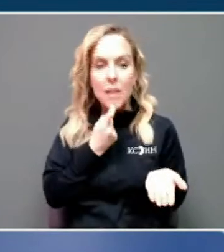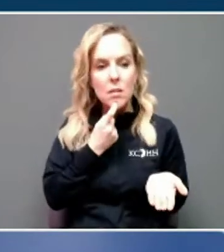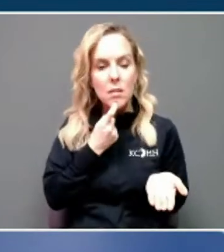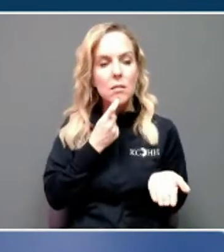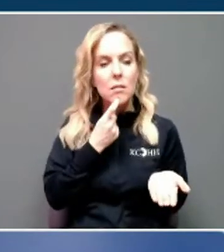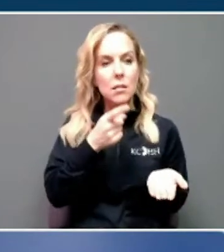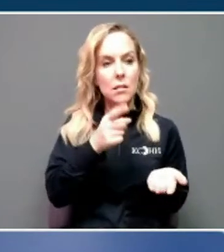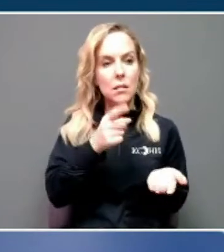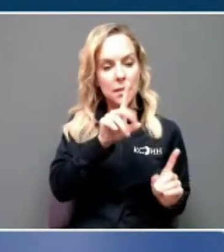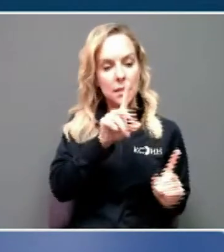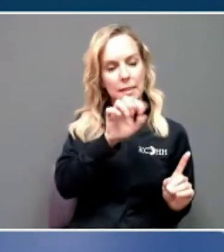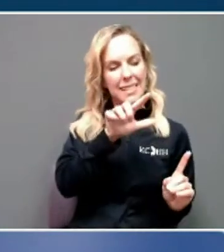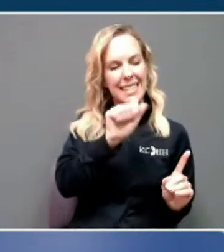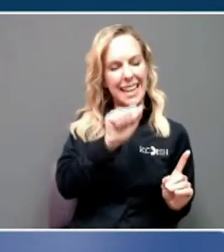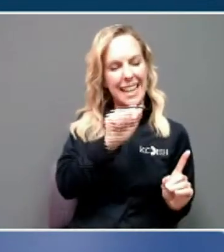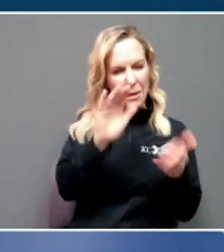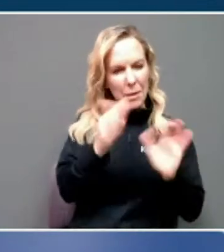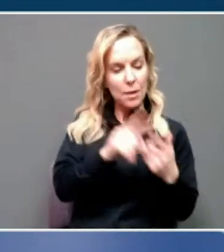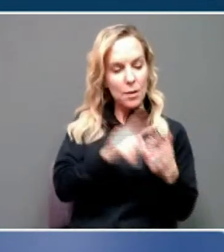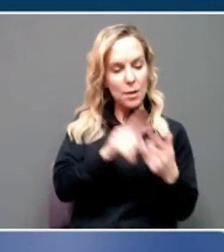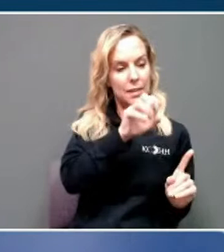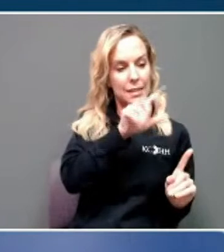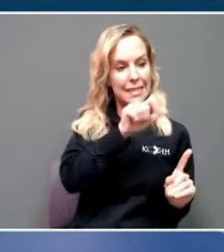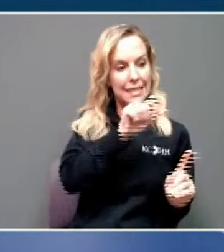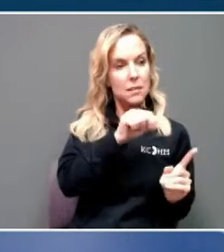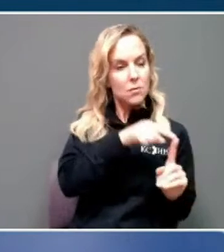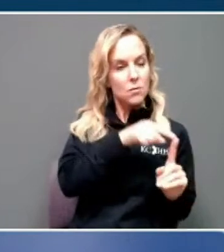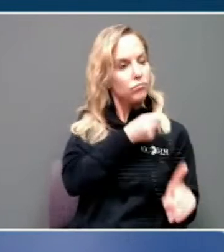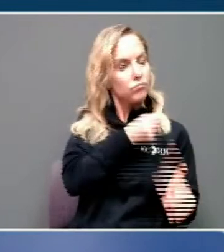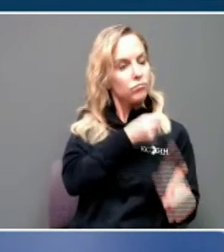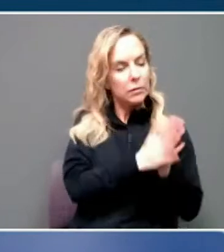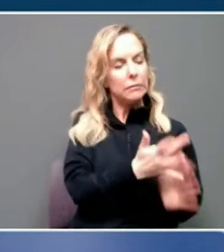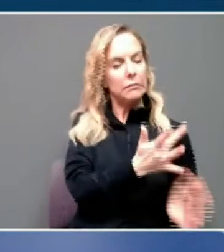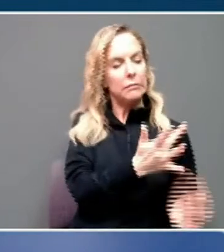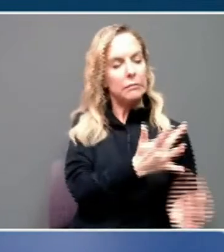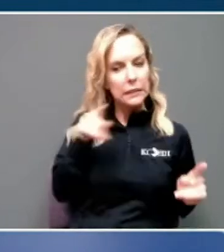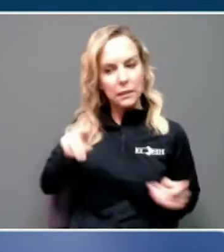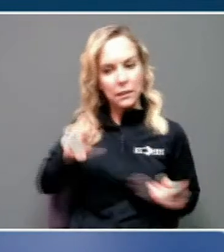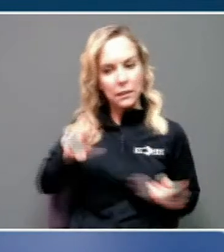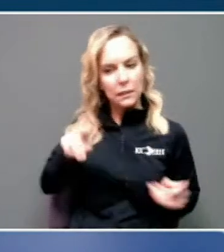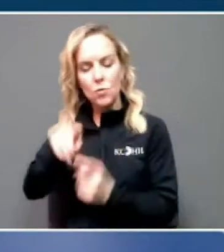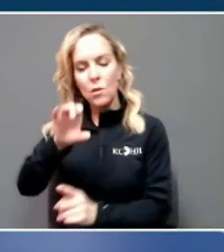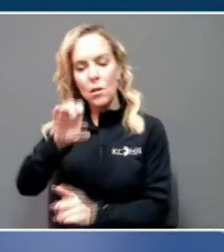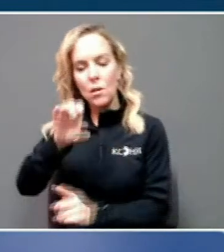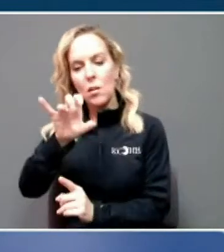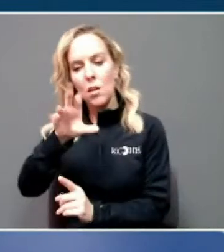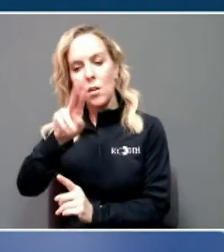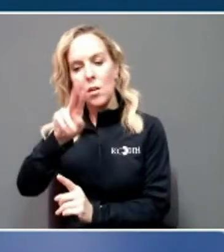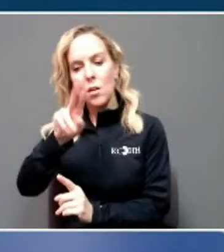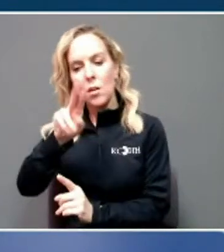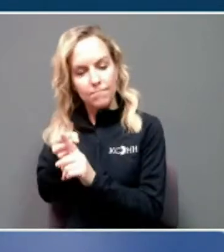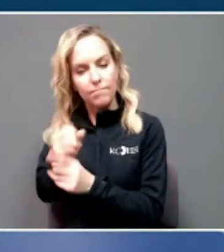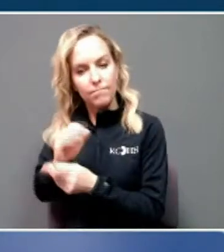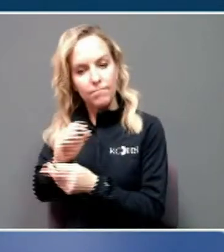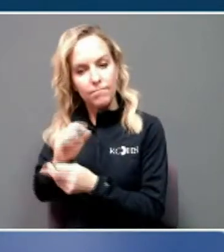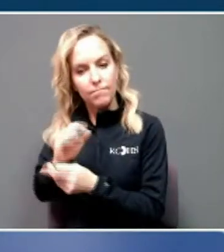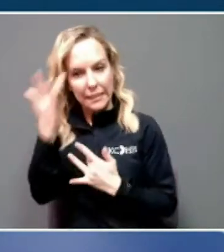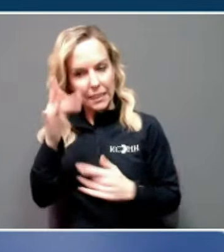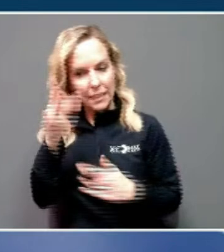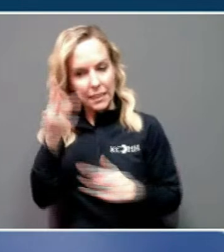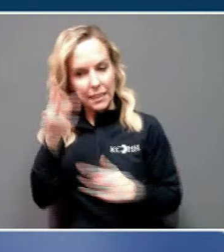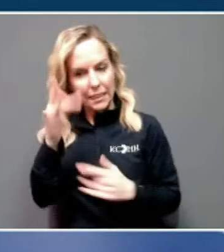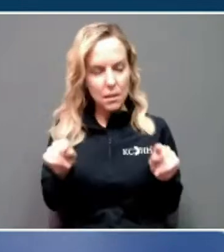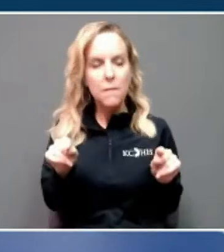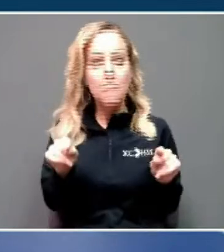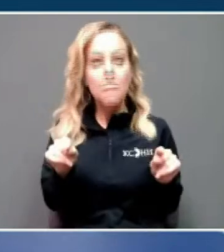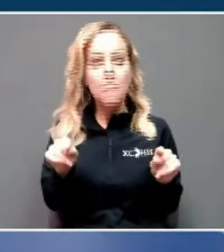made people versus how sick that Omicron makes people. But remember, if that many more people get